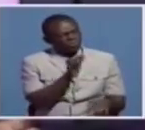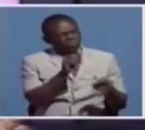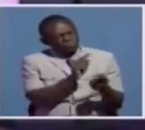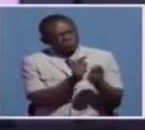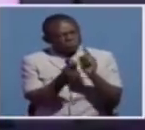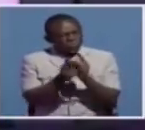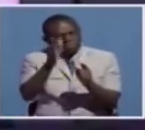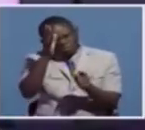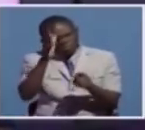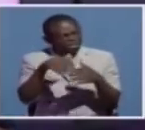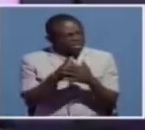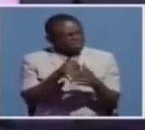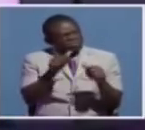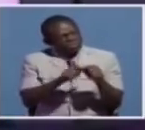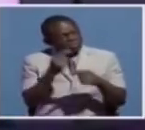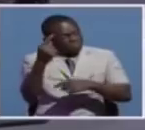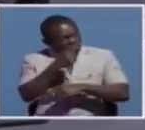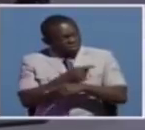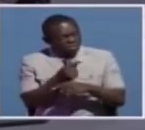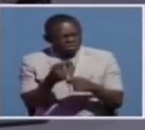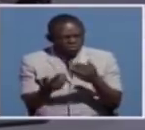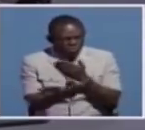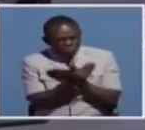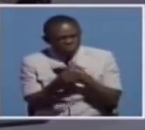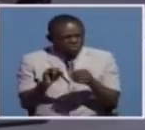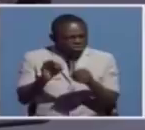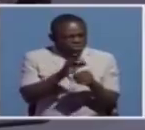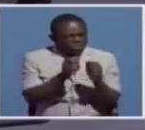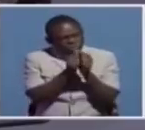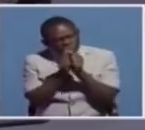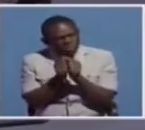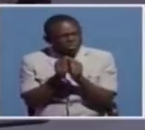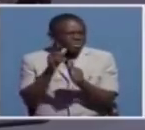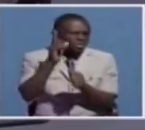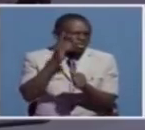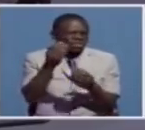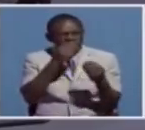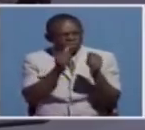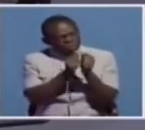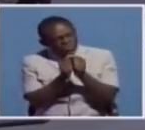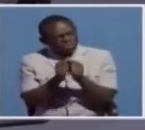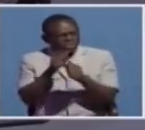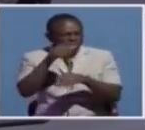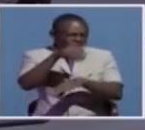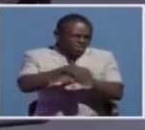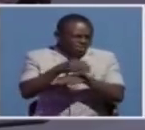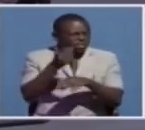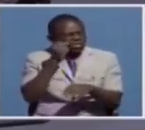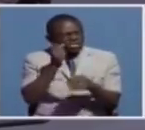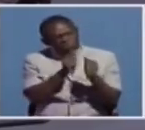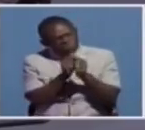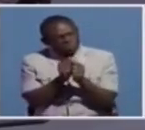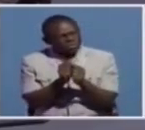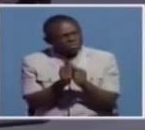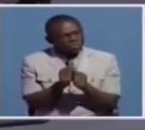breakfast together? Did you No. have lunch together? No. Did you have supper together? He was. Did you have regular meetings? Grevazio, he